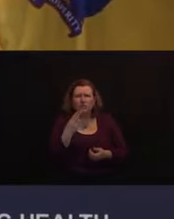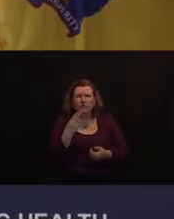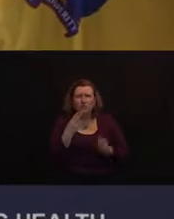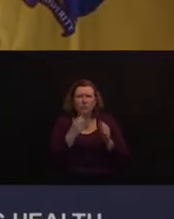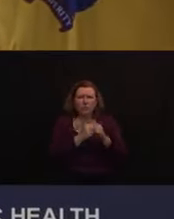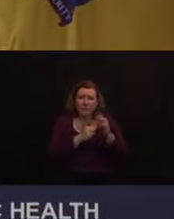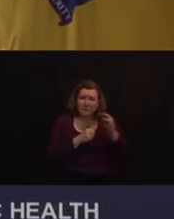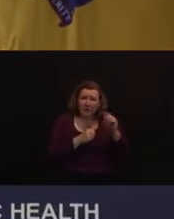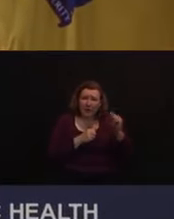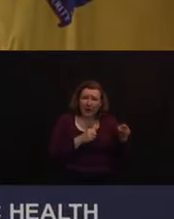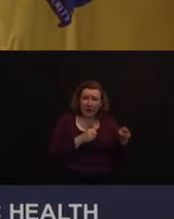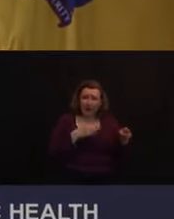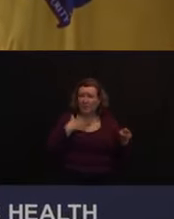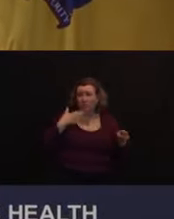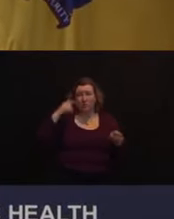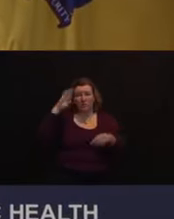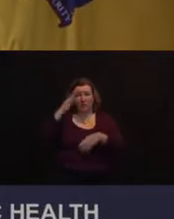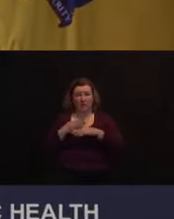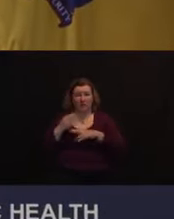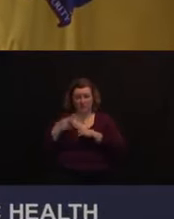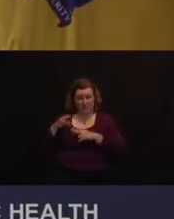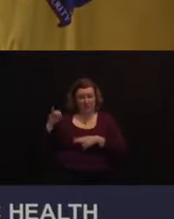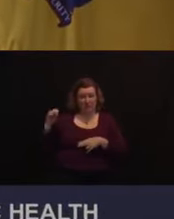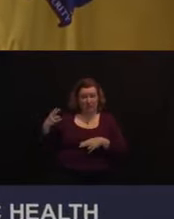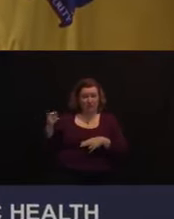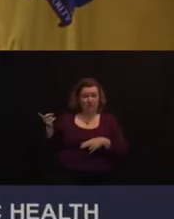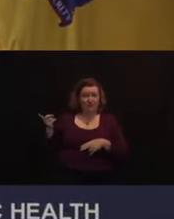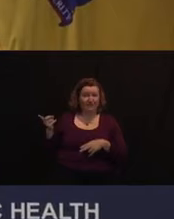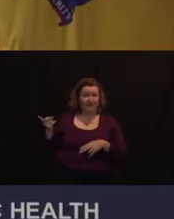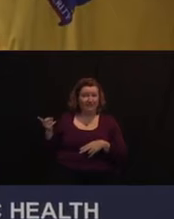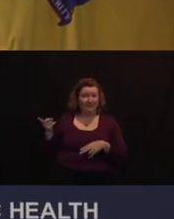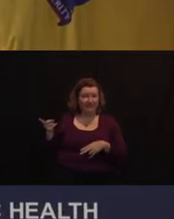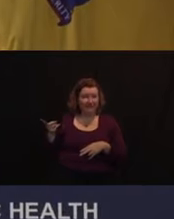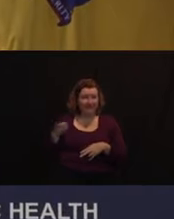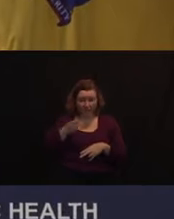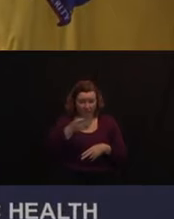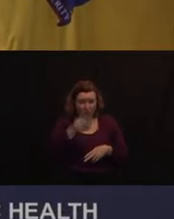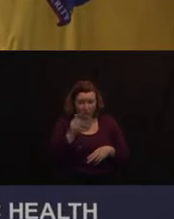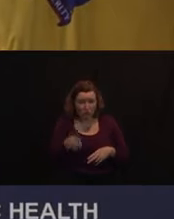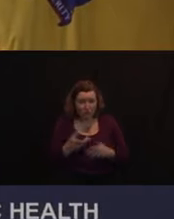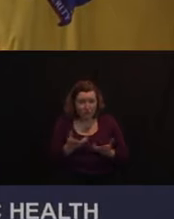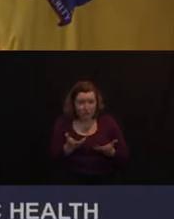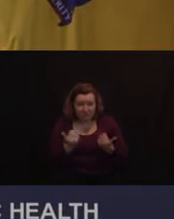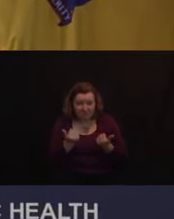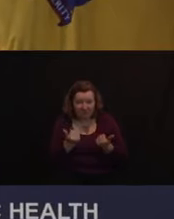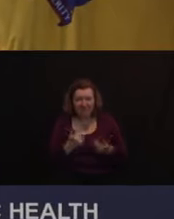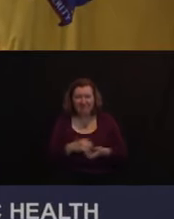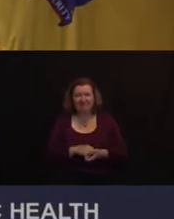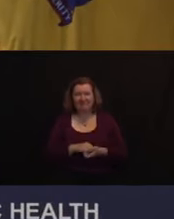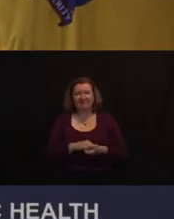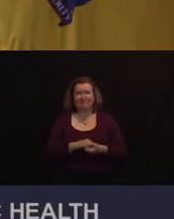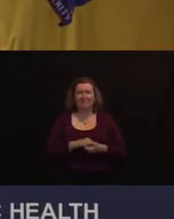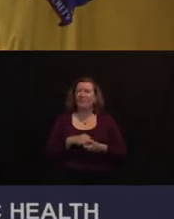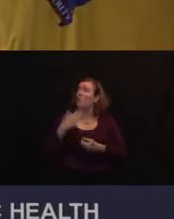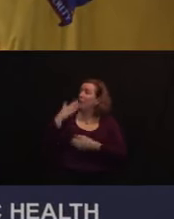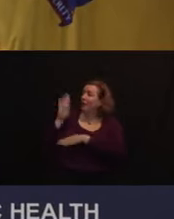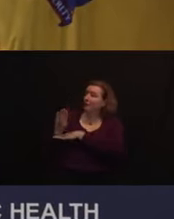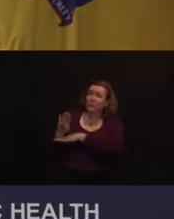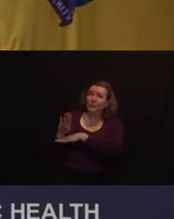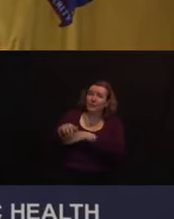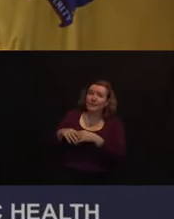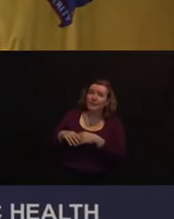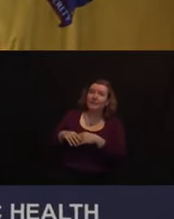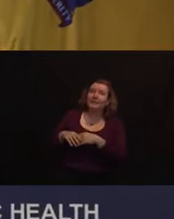son's name is Josh, so you're automatically in the Hall of Fame. Do you have a question? Please. Good afternoon, Governor. As